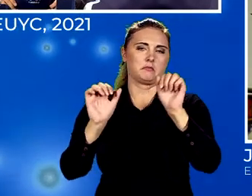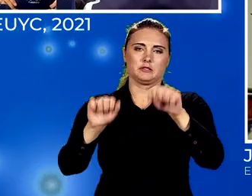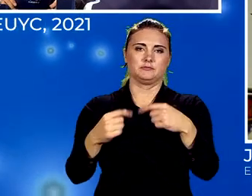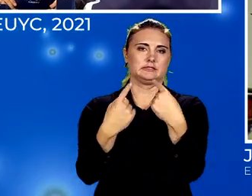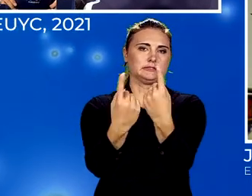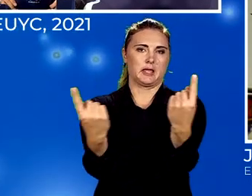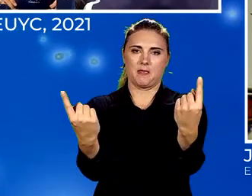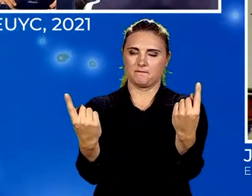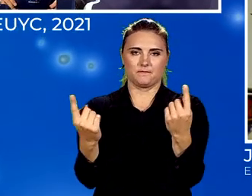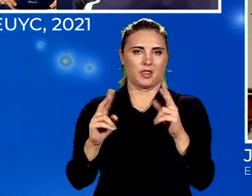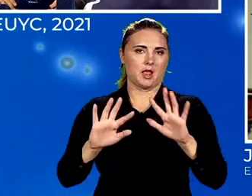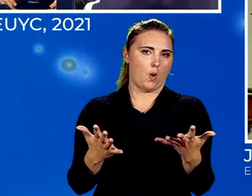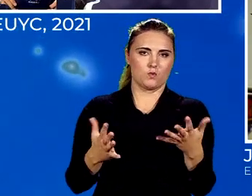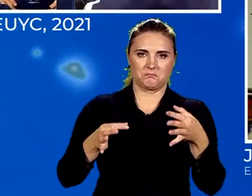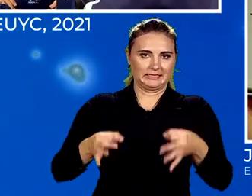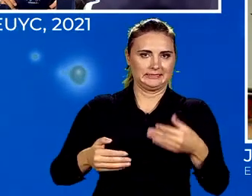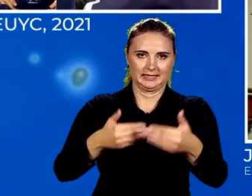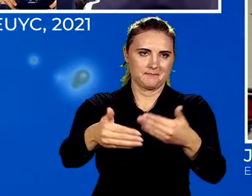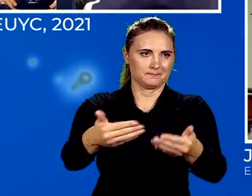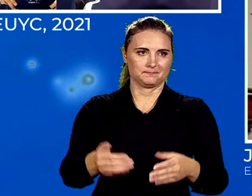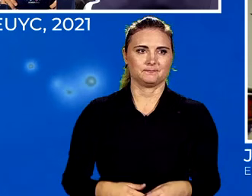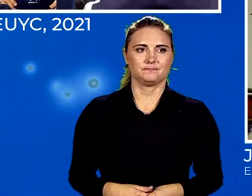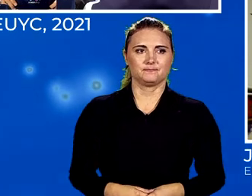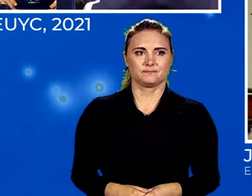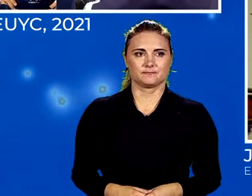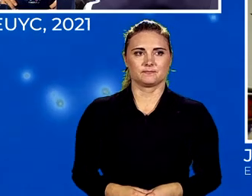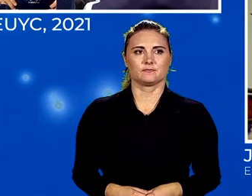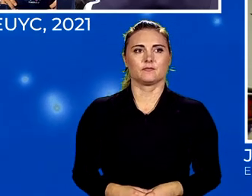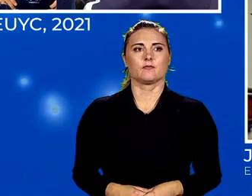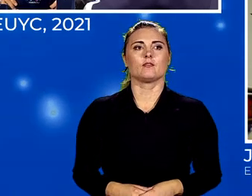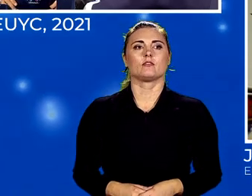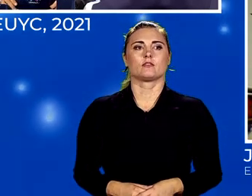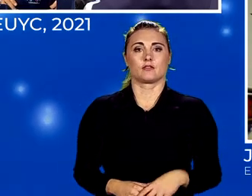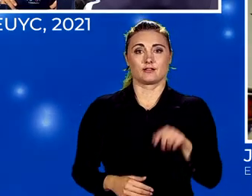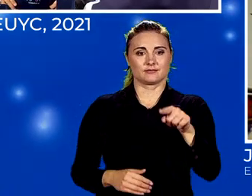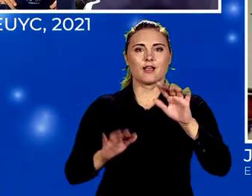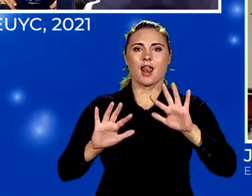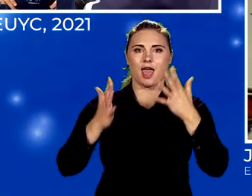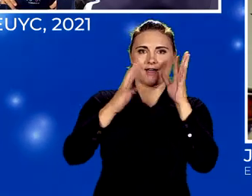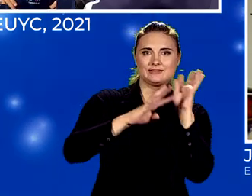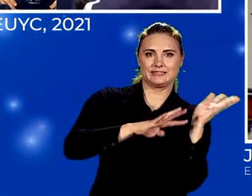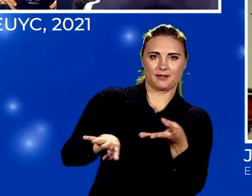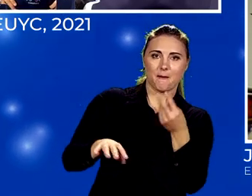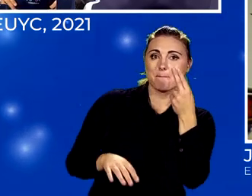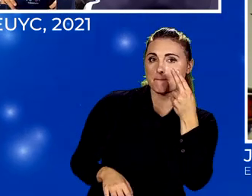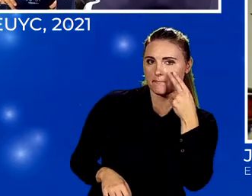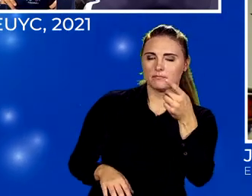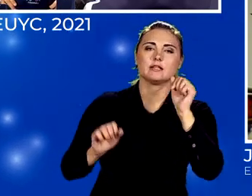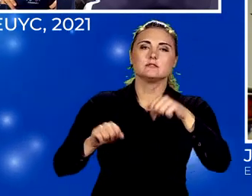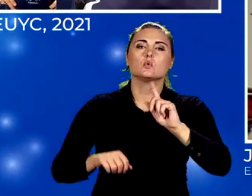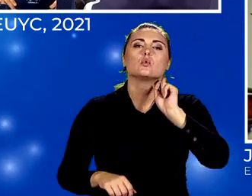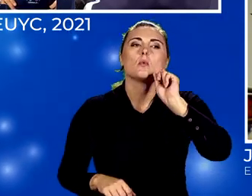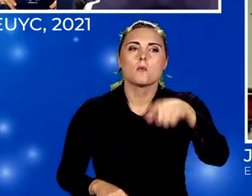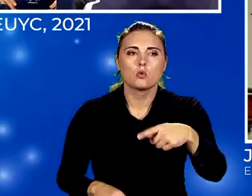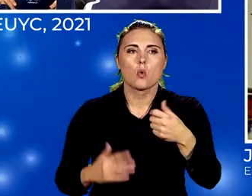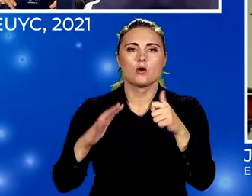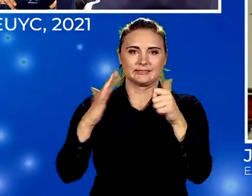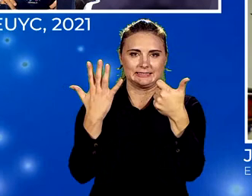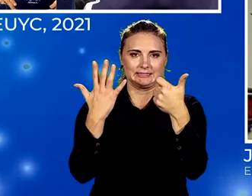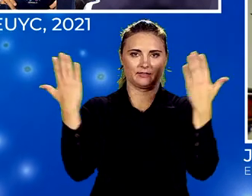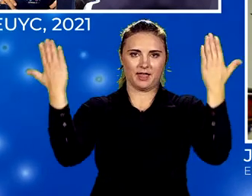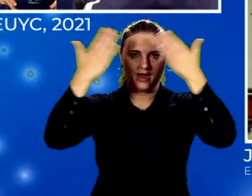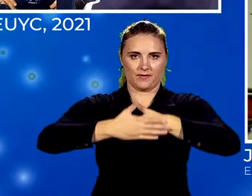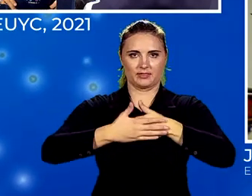you to join us tomorrow at 6 for the youth concert. You can join the link from the platform, or on Thursday, where we are going to present the